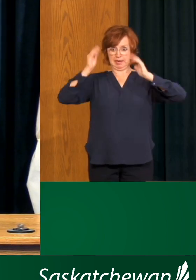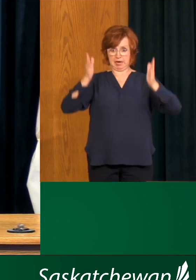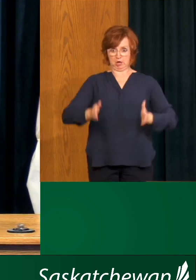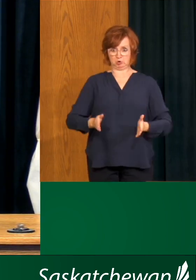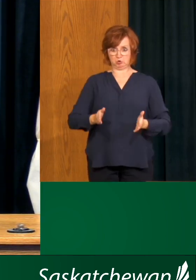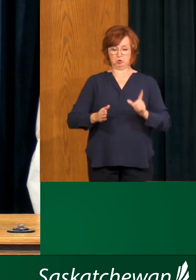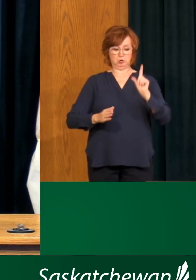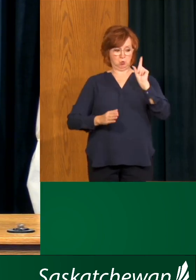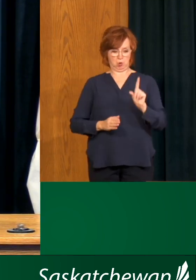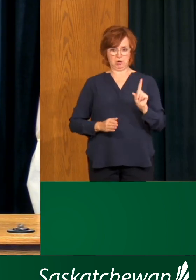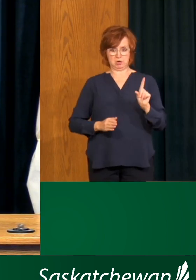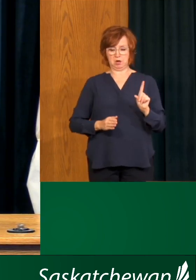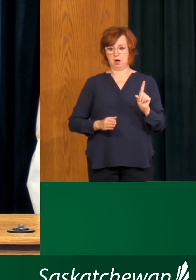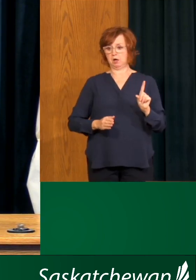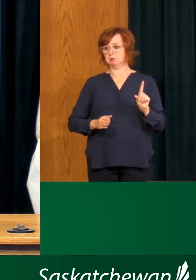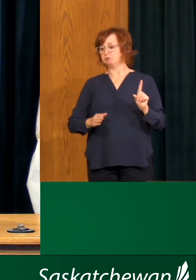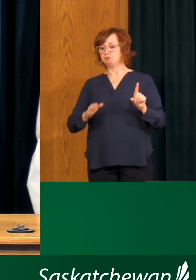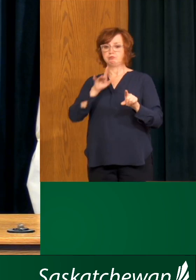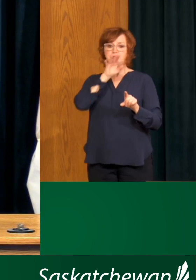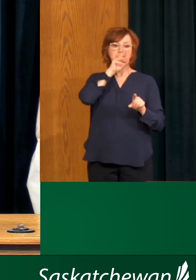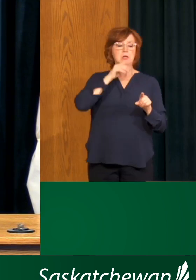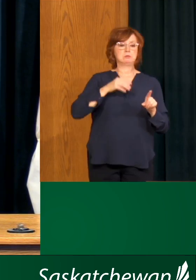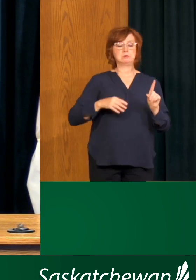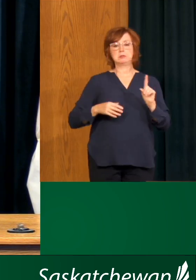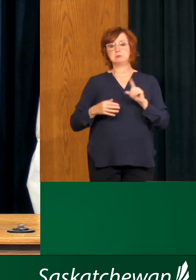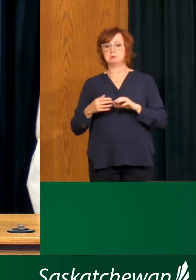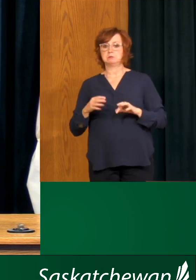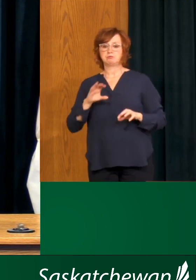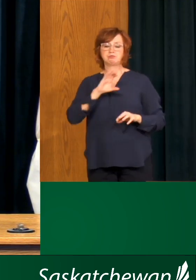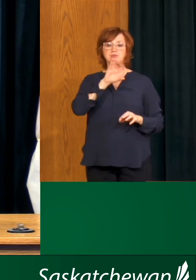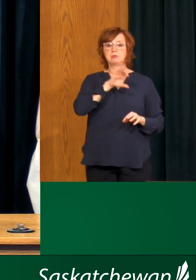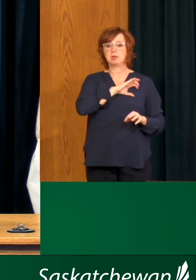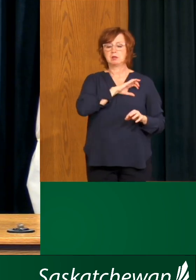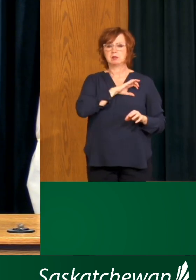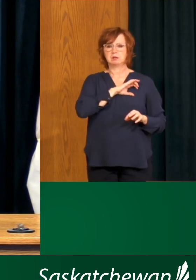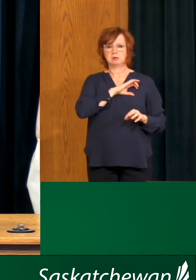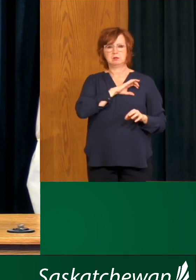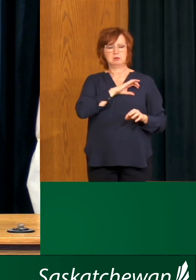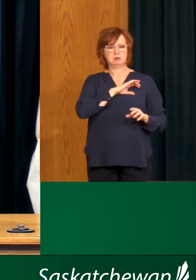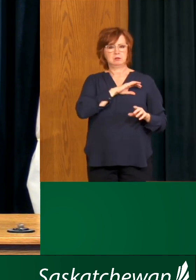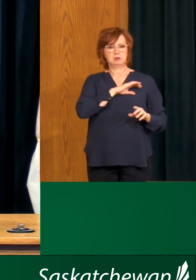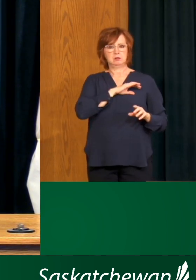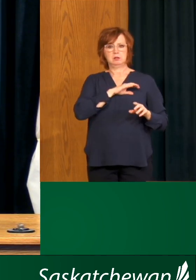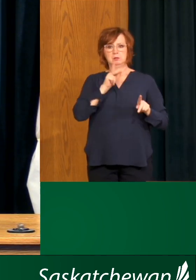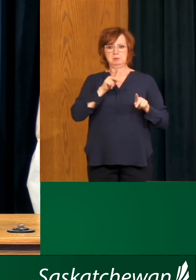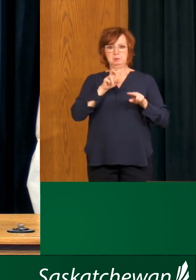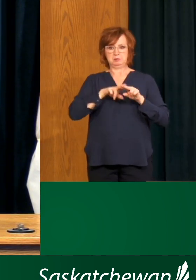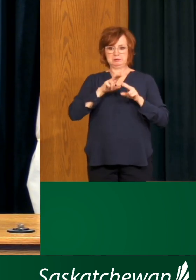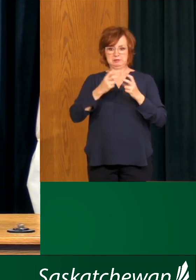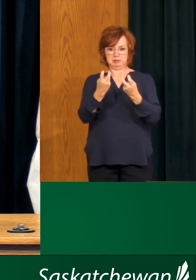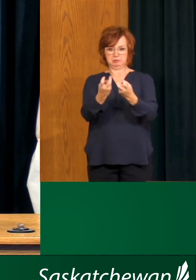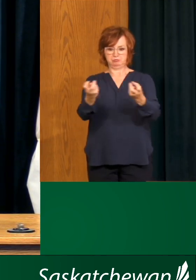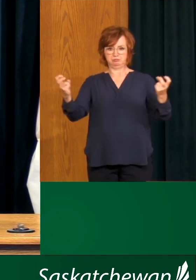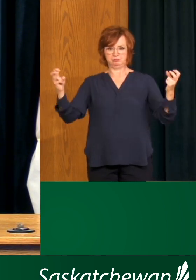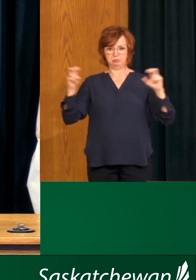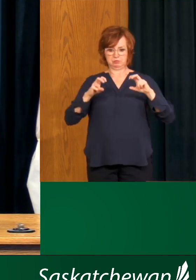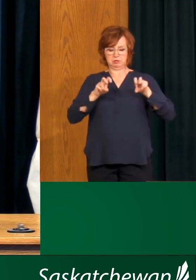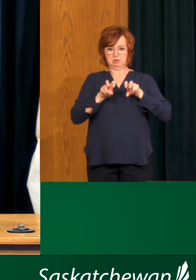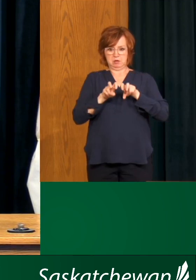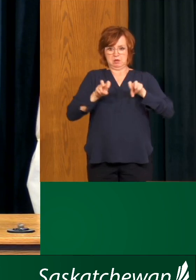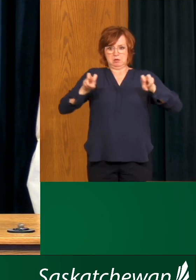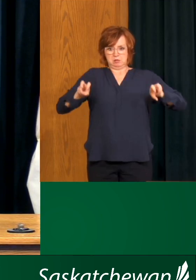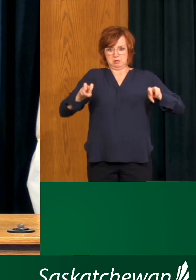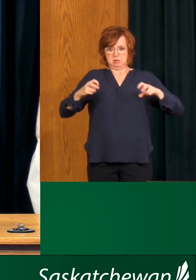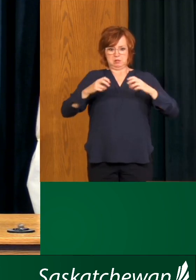are those guidelines, couldn't those just be applied to a different venue in terms of safety of how far away